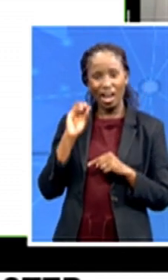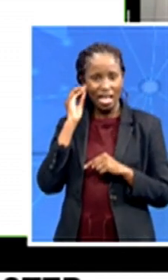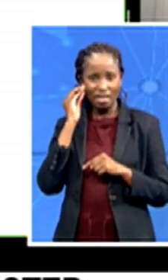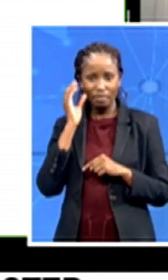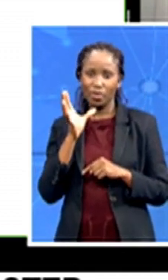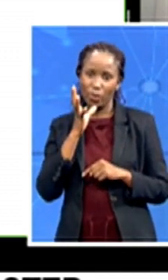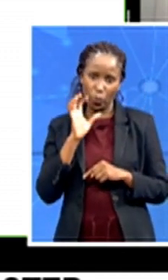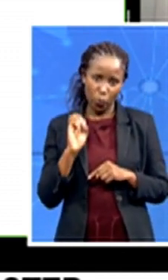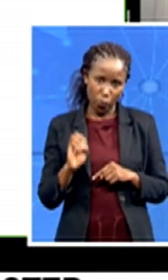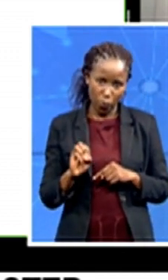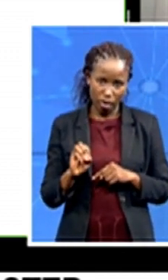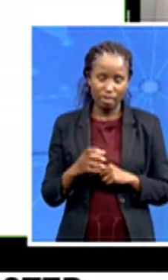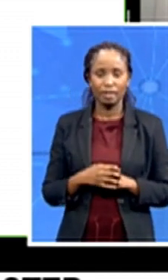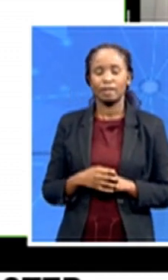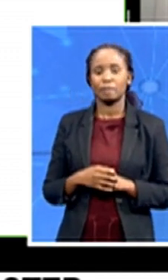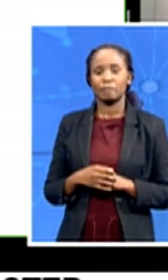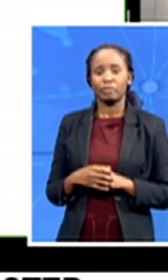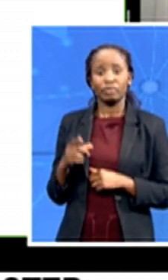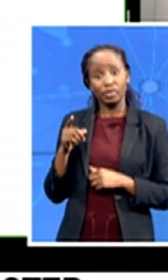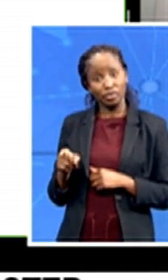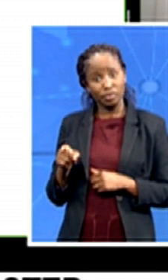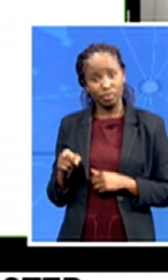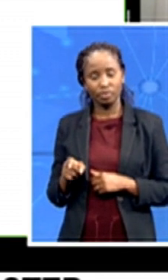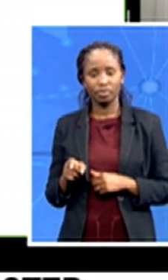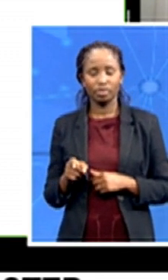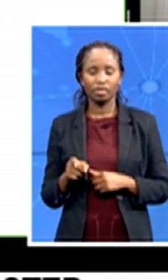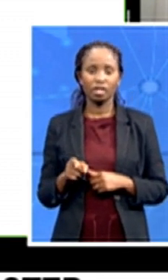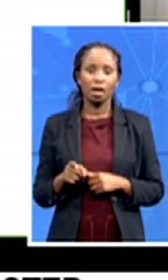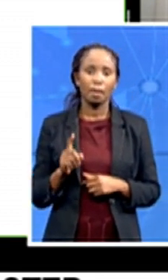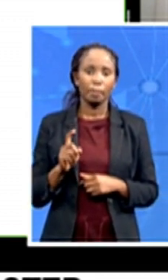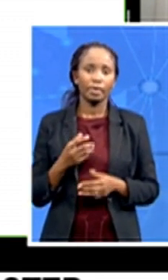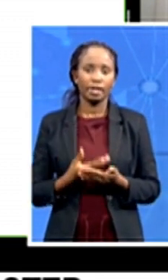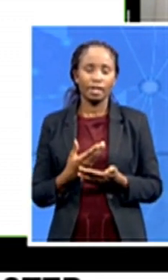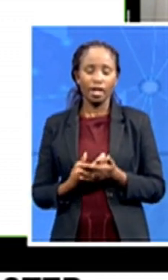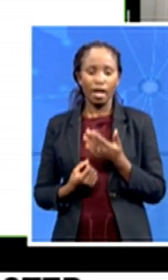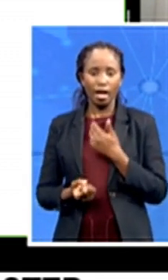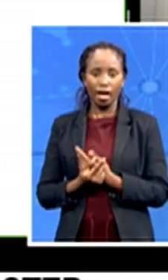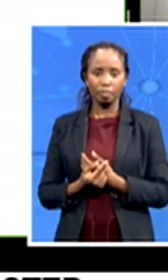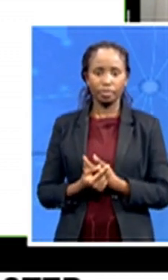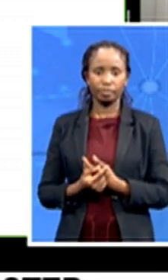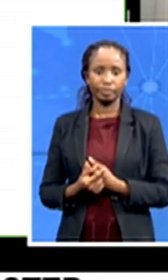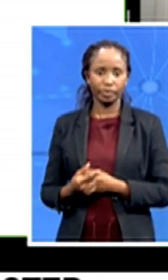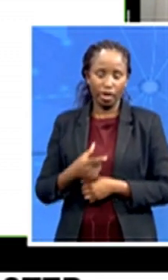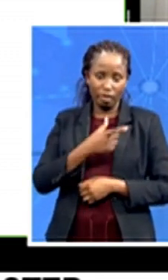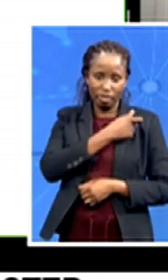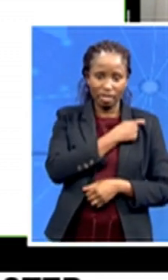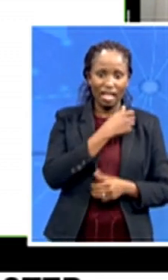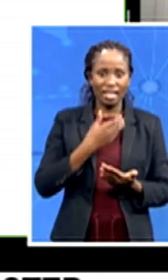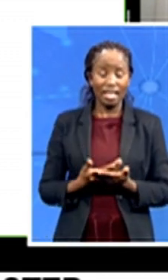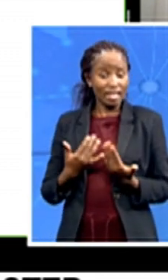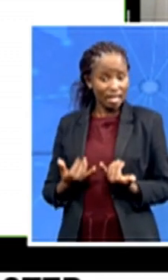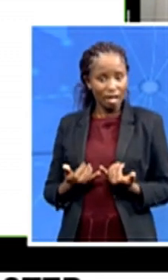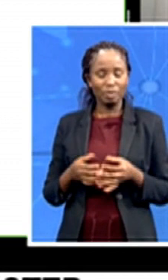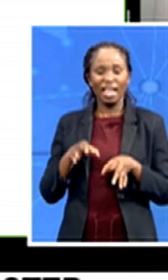have been caused by the vaccine. So just to explain this in a simple way, if you